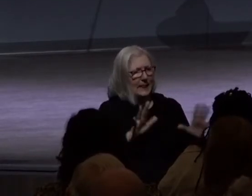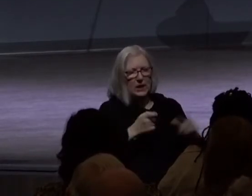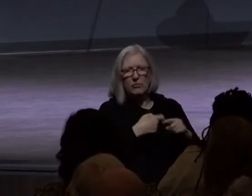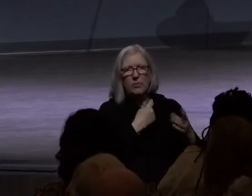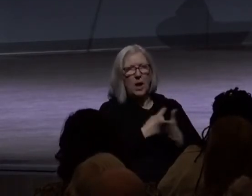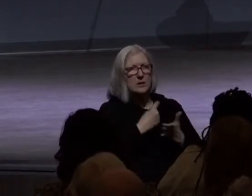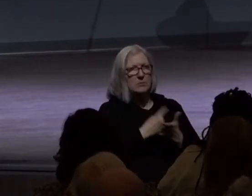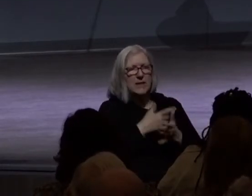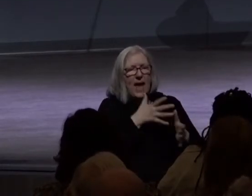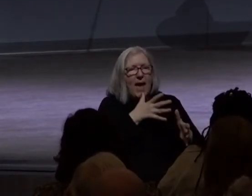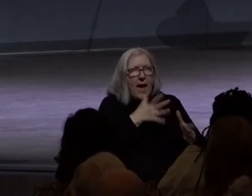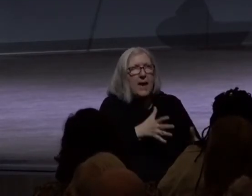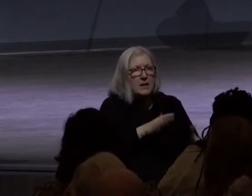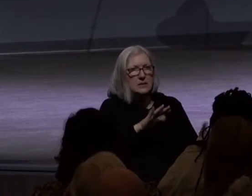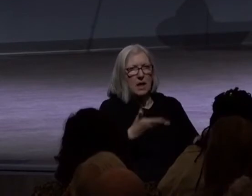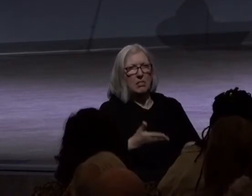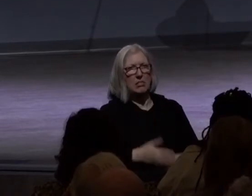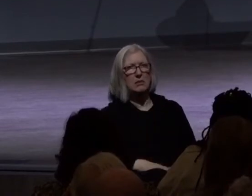Gospels.